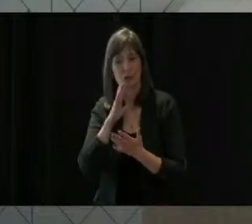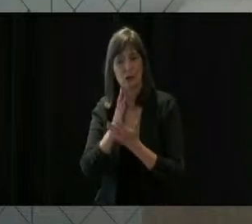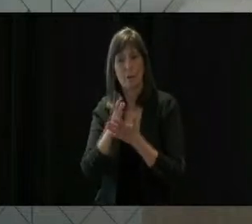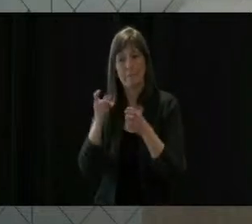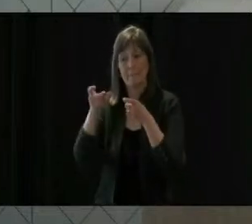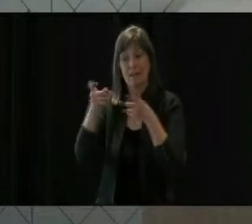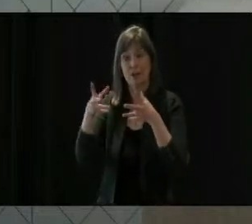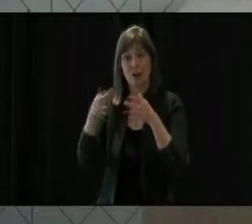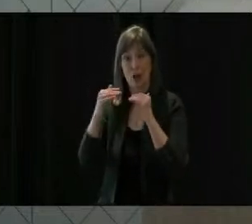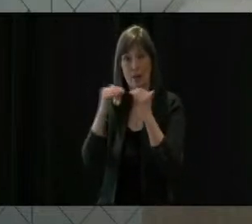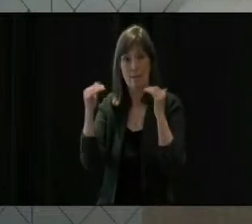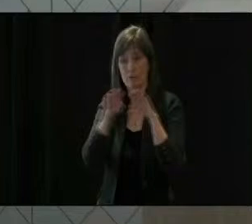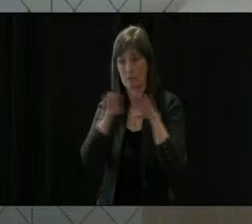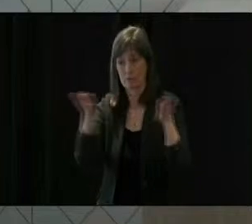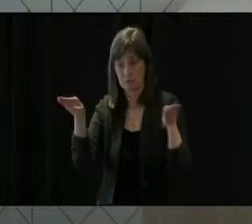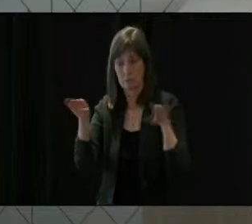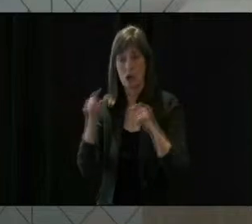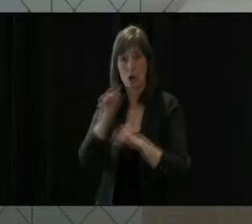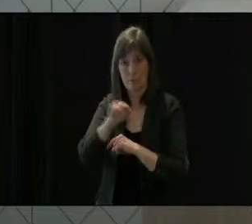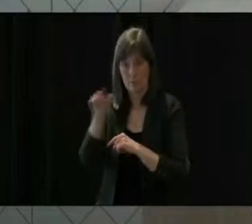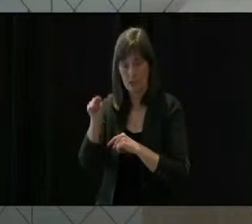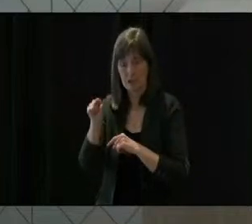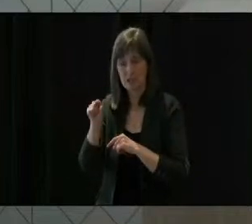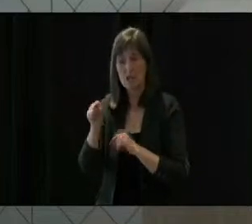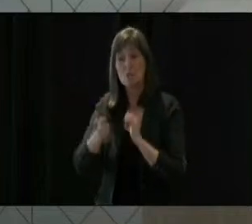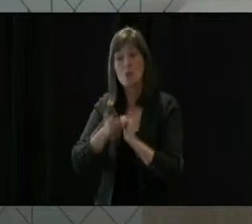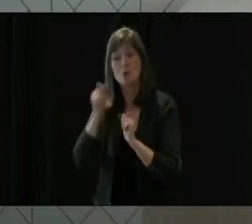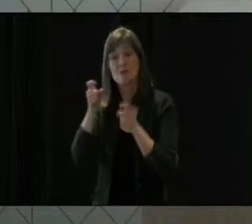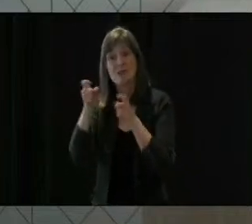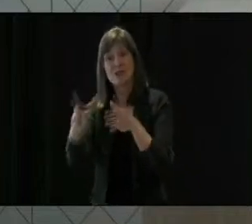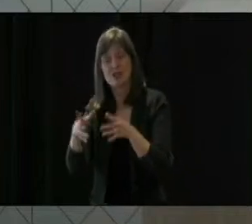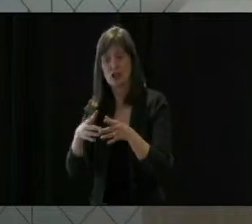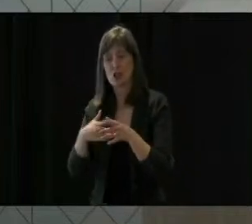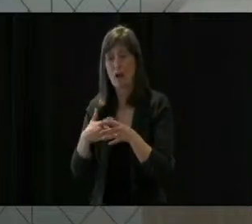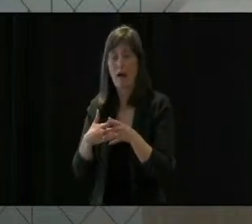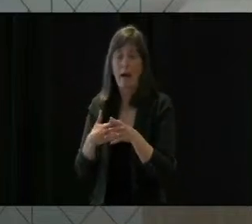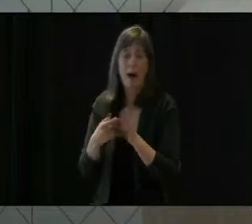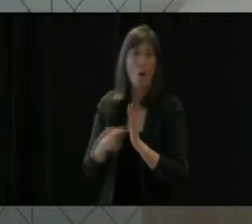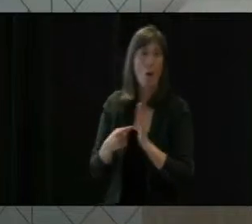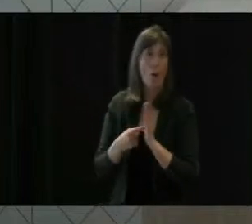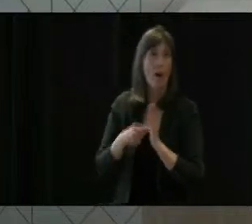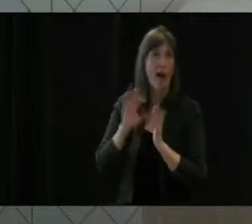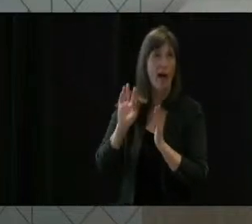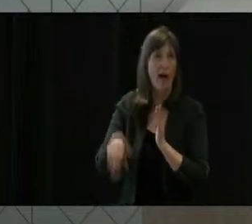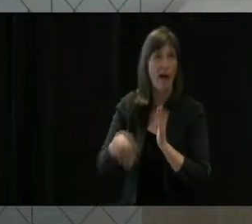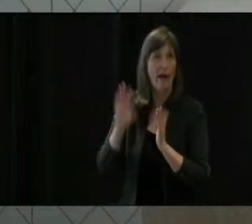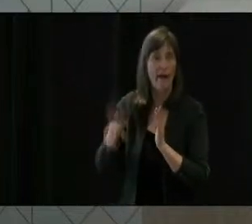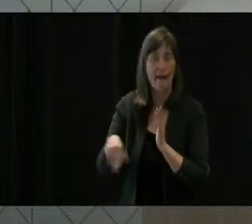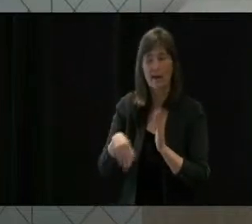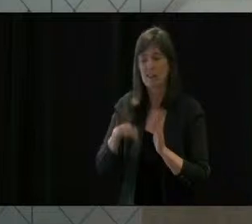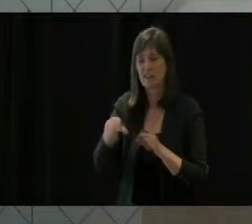in the managerial levels of the provincial government. Where do you think this came from?